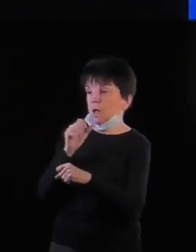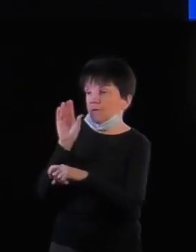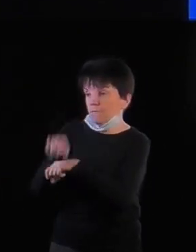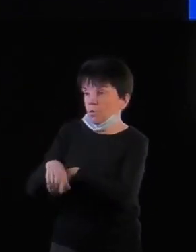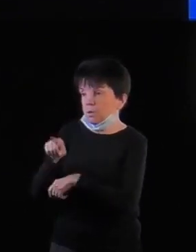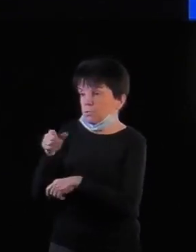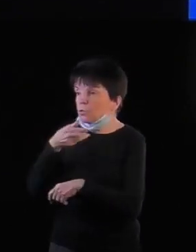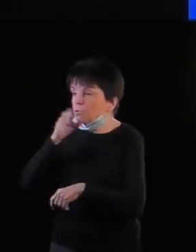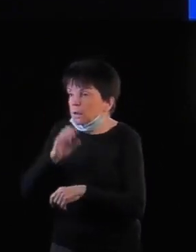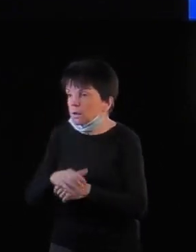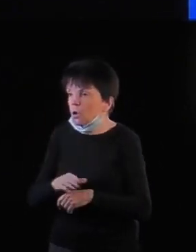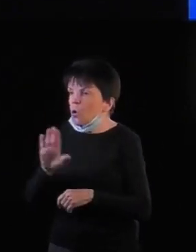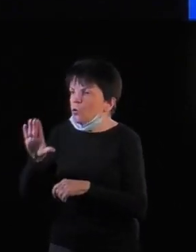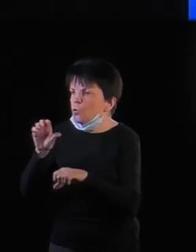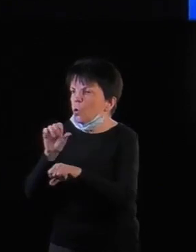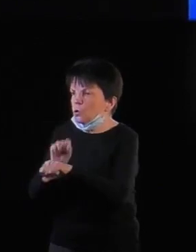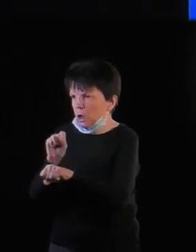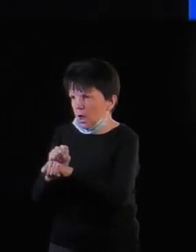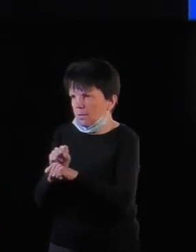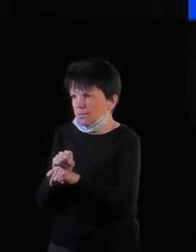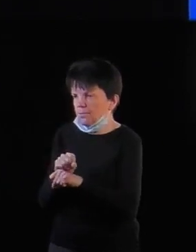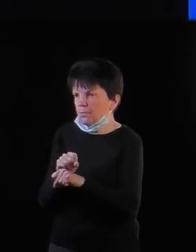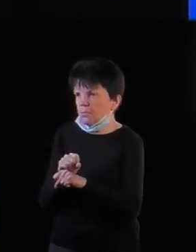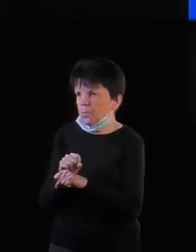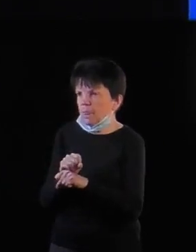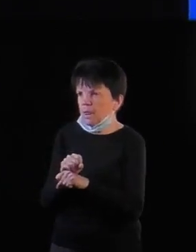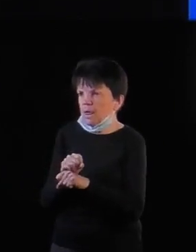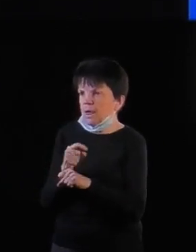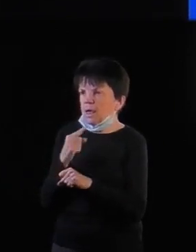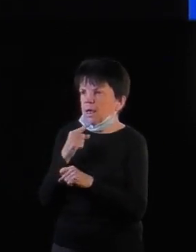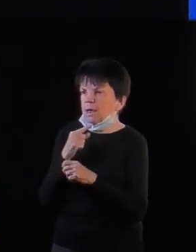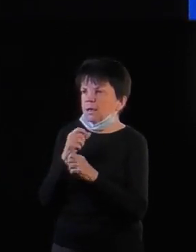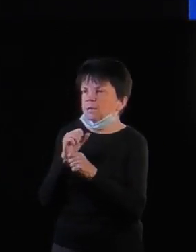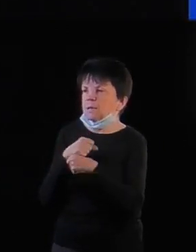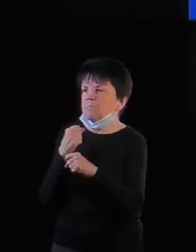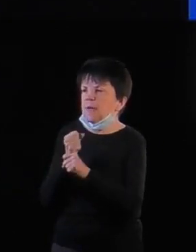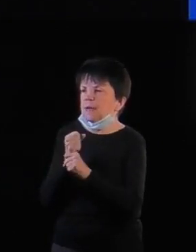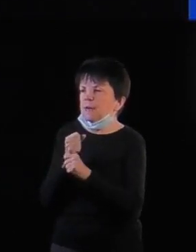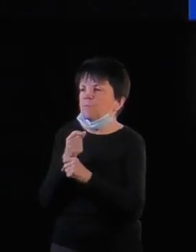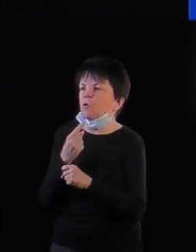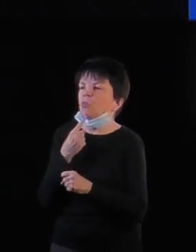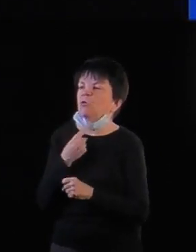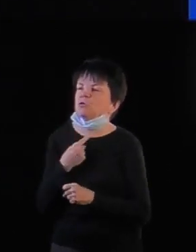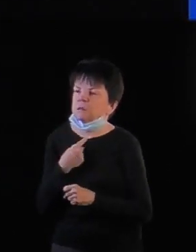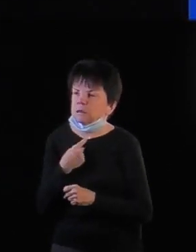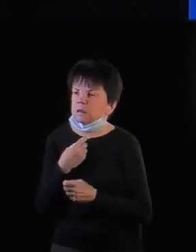drink. Your job is to make him thirsty."